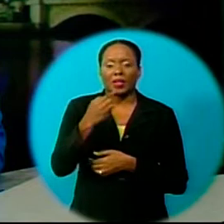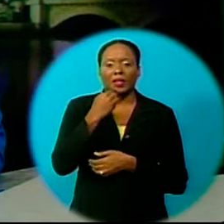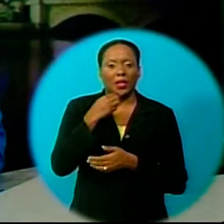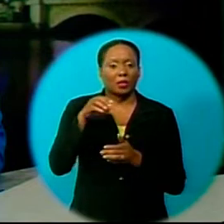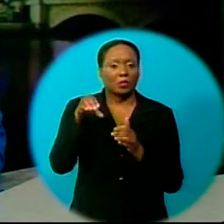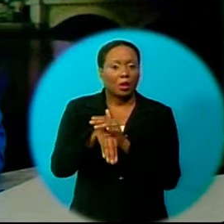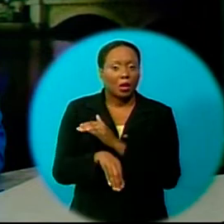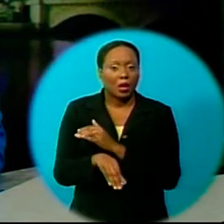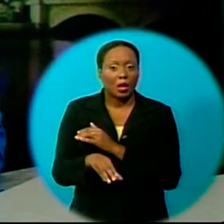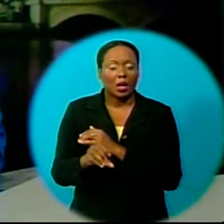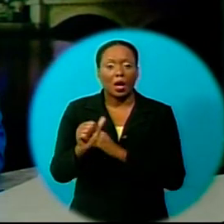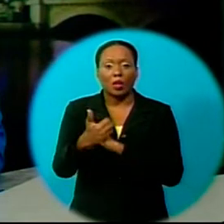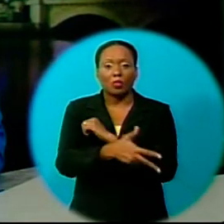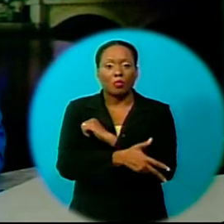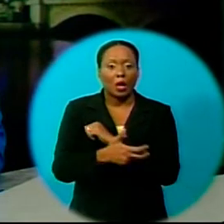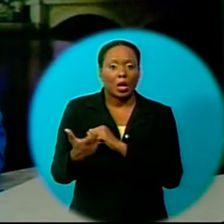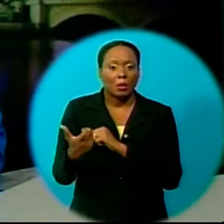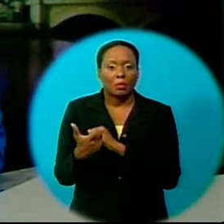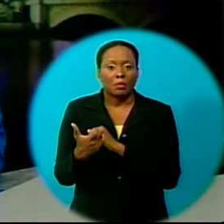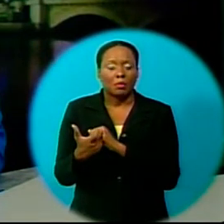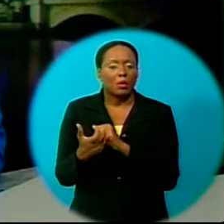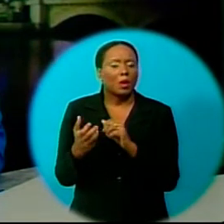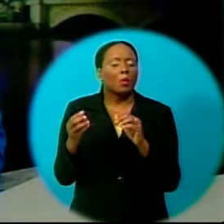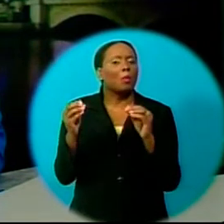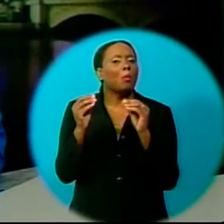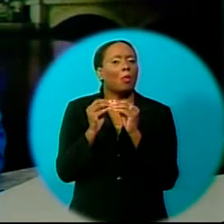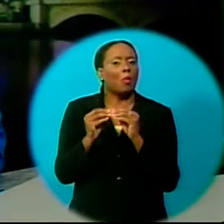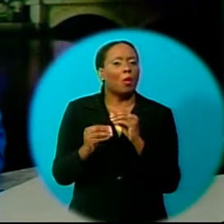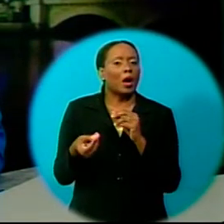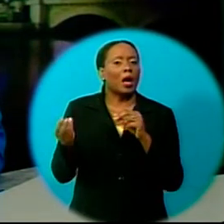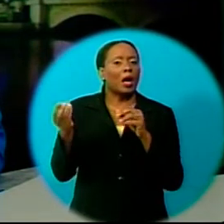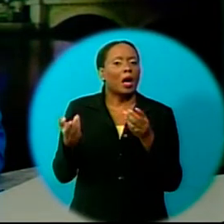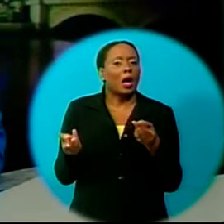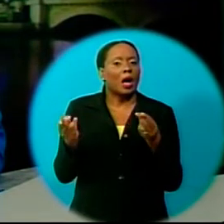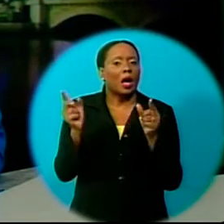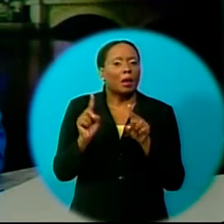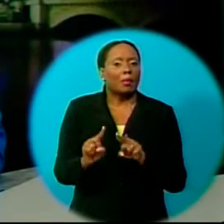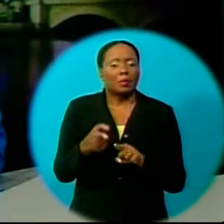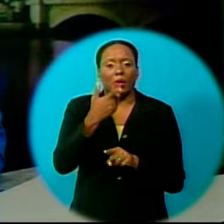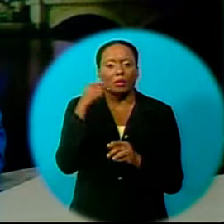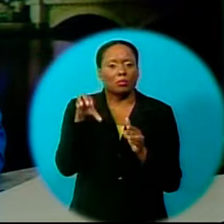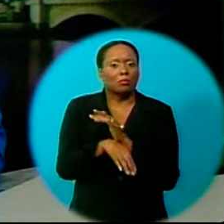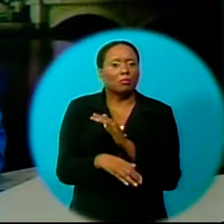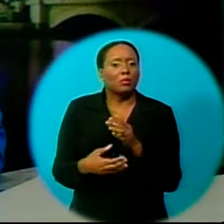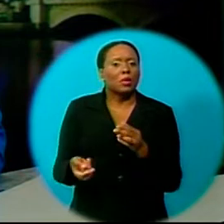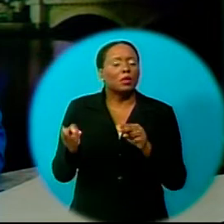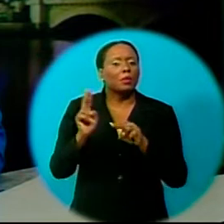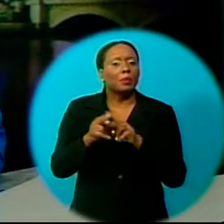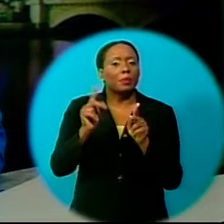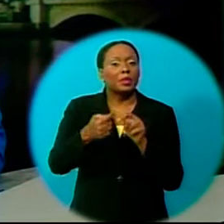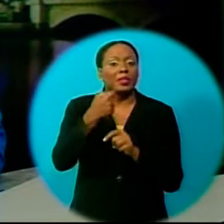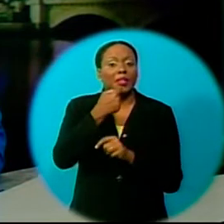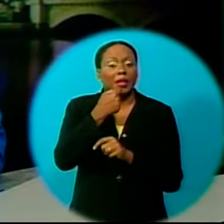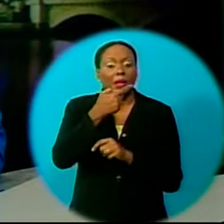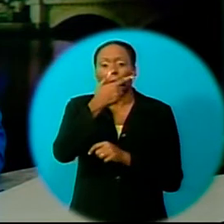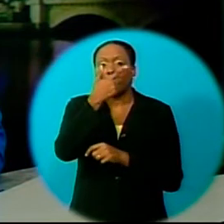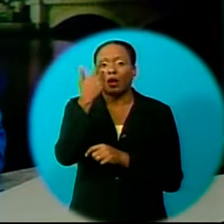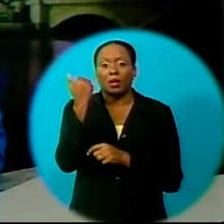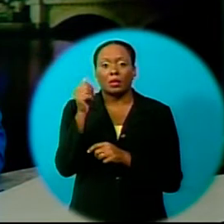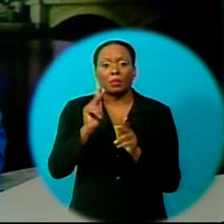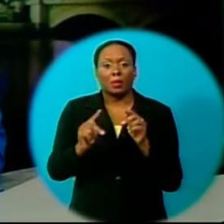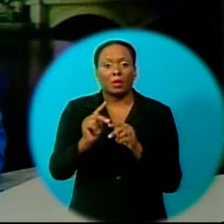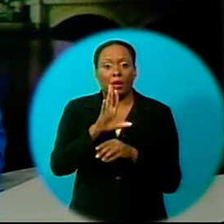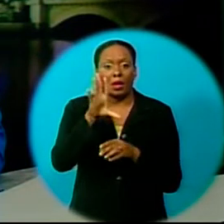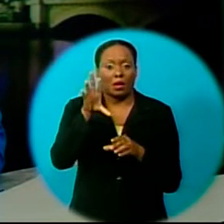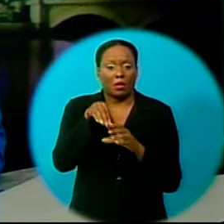House homicides and robberies have attracted much attention, with many holding the view that crime is on the increase because many of them have